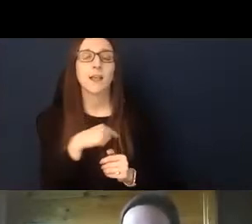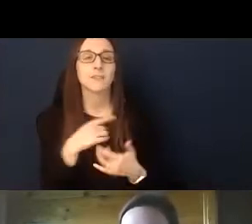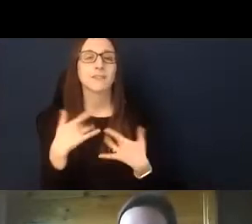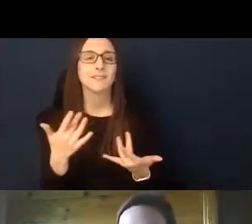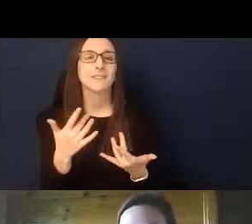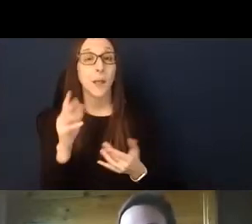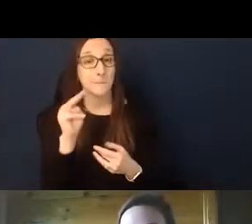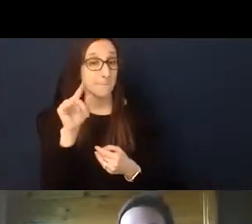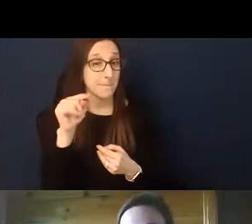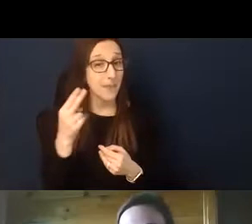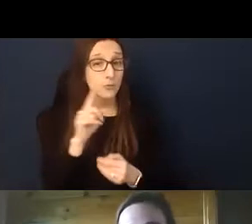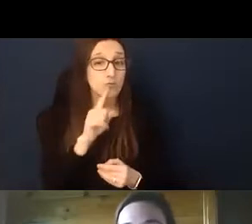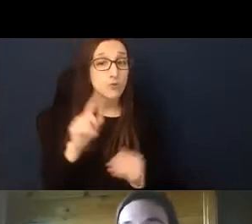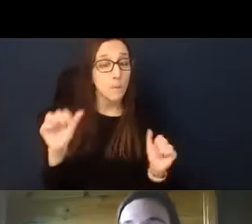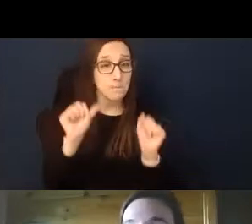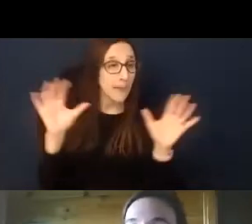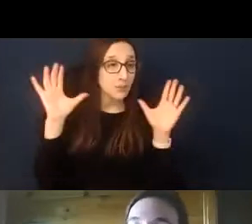myths true? Is it magic?